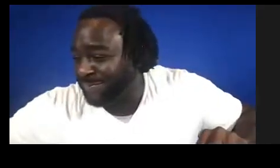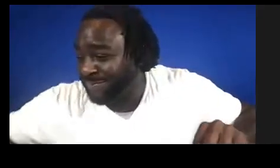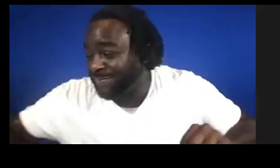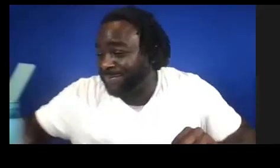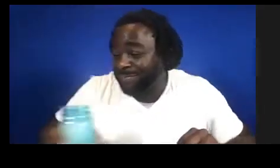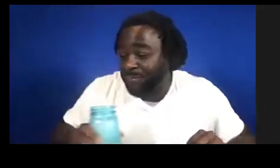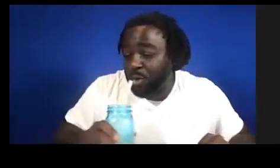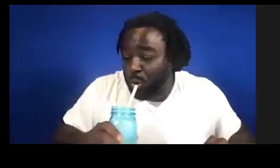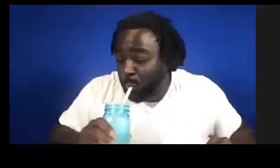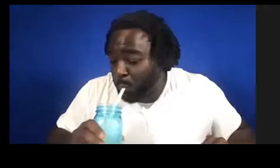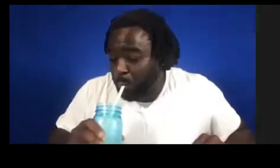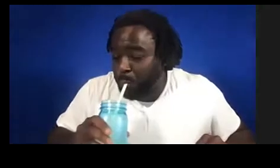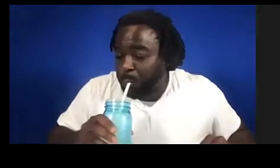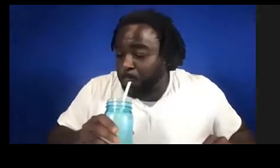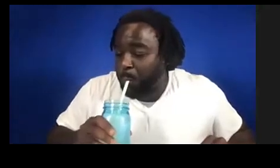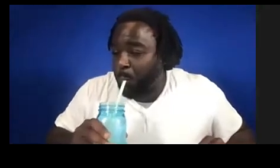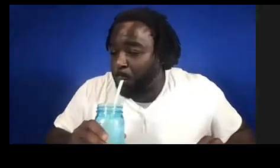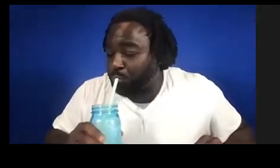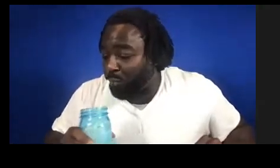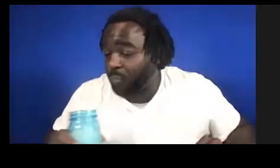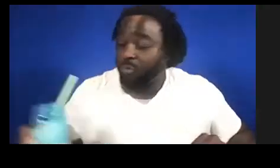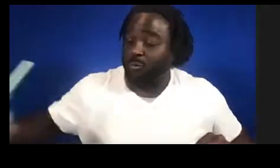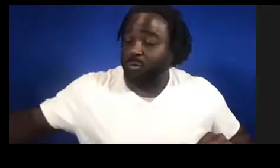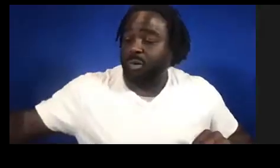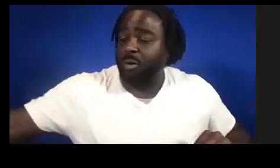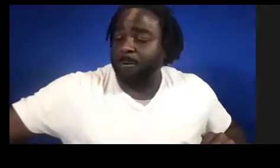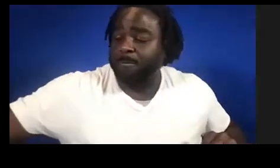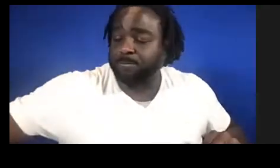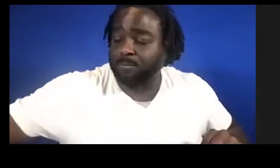Hold on, let me get some more lemonade. Give me a second.